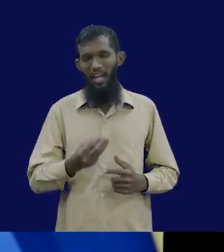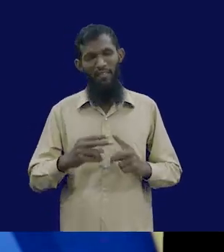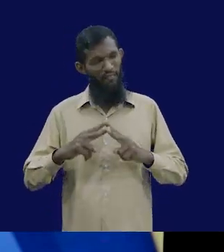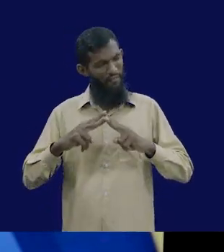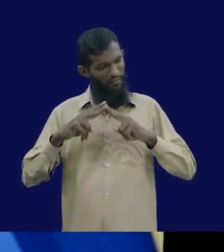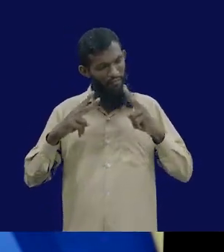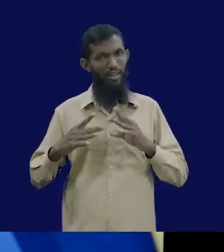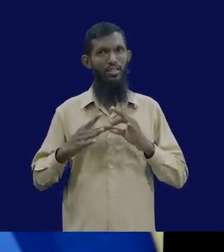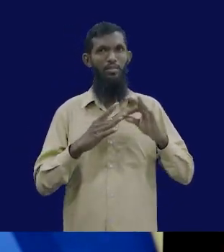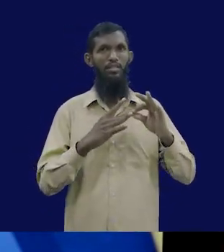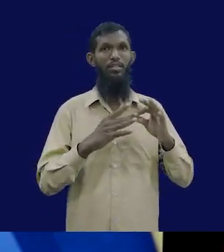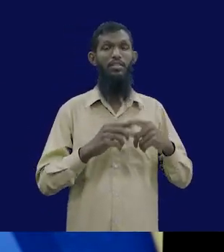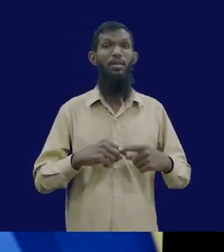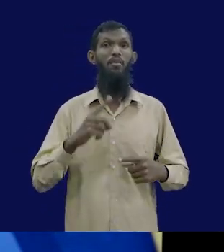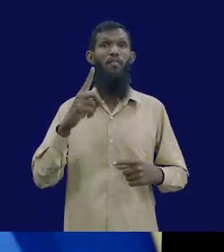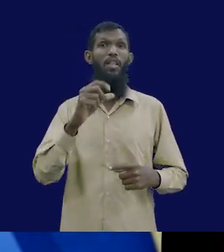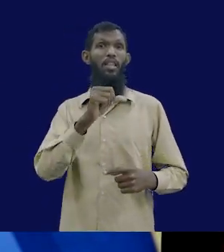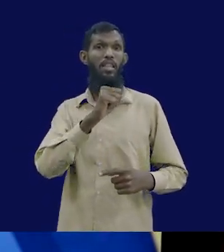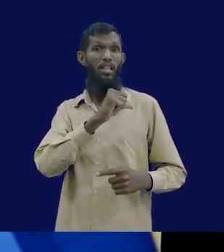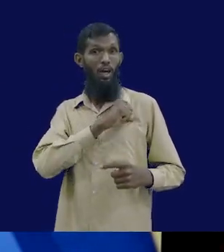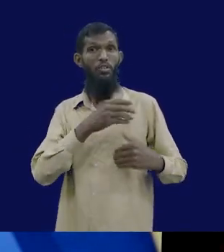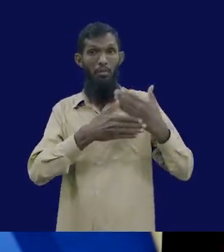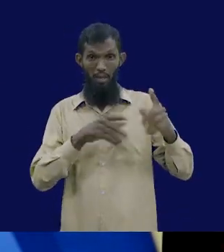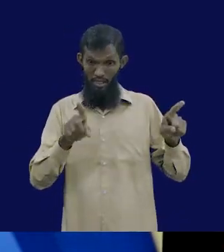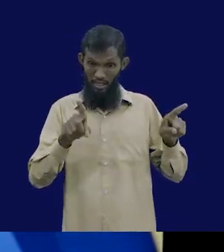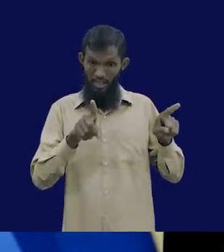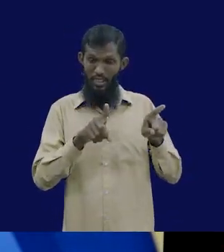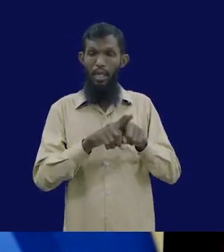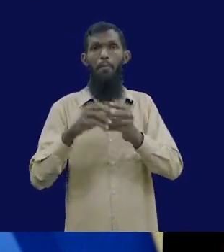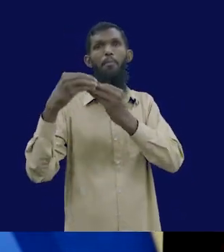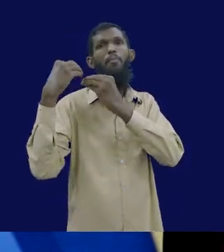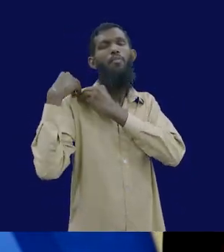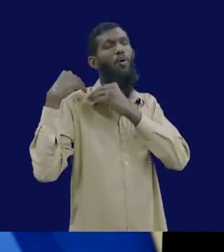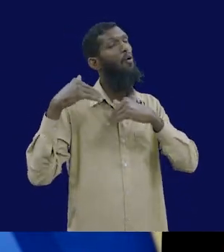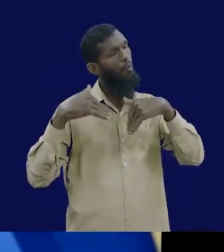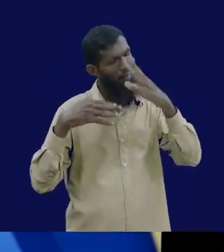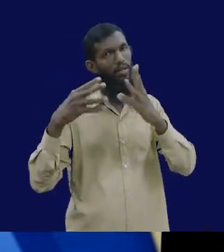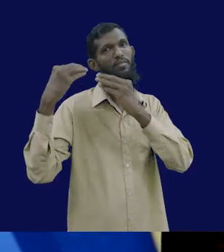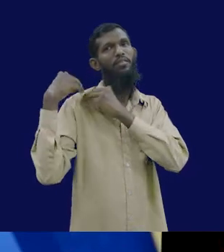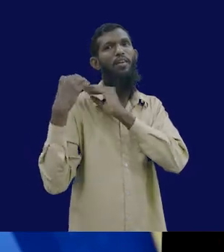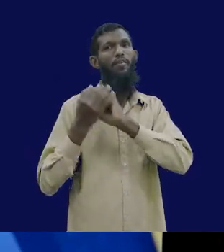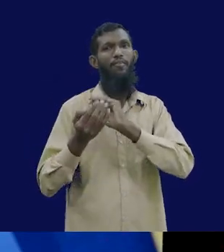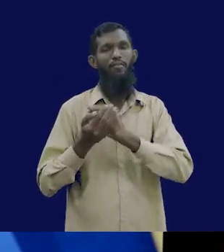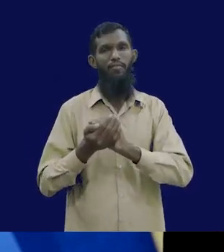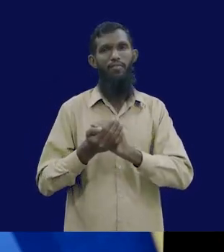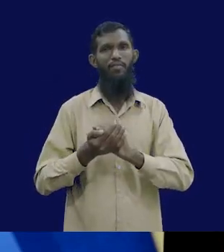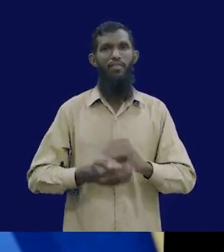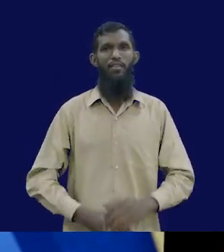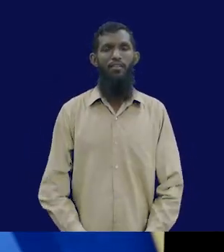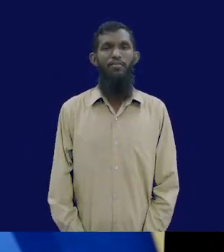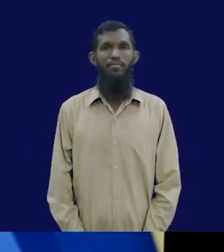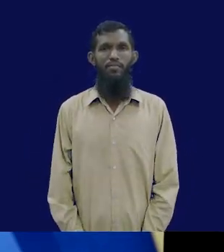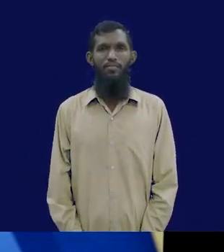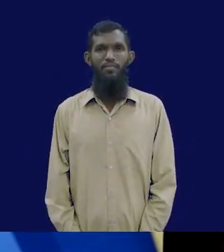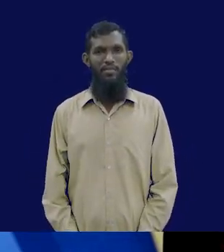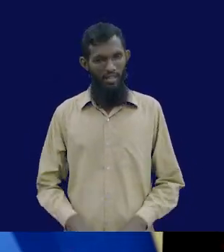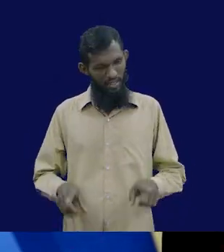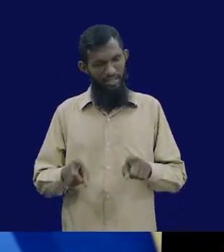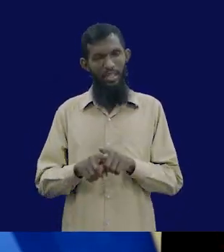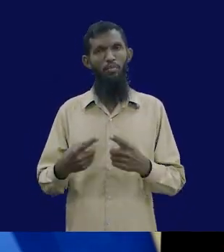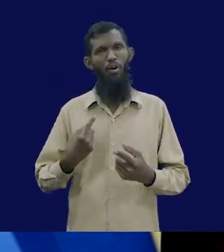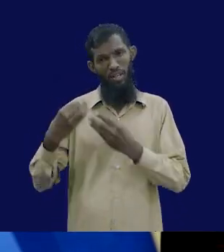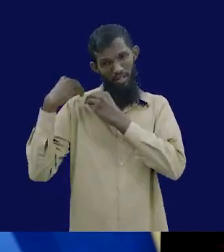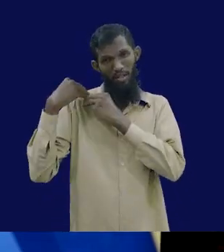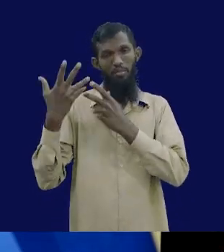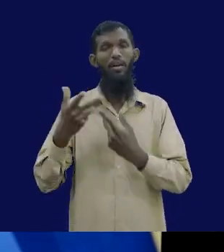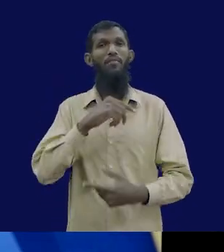called Laylatul Qadr, a night that is better than 1,000 months, offering unparalleled opportunities of worship,